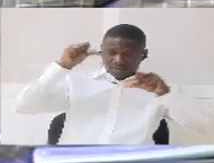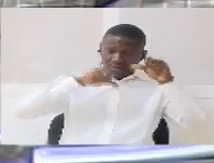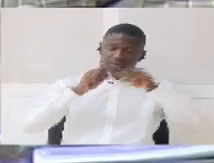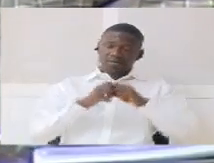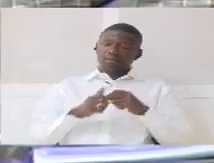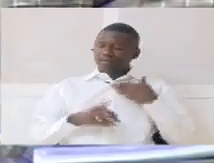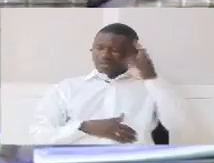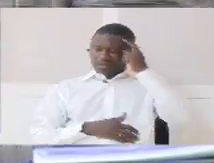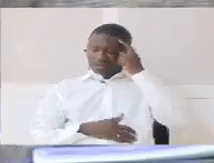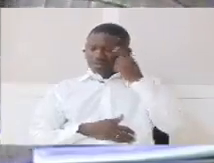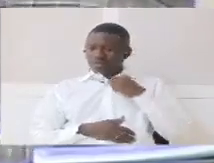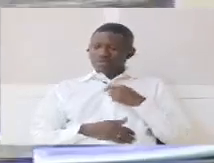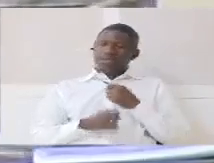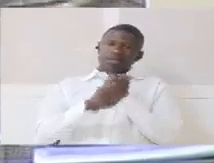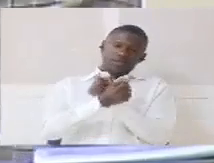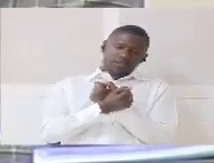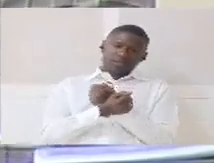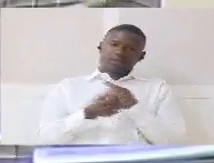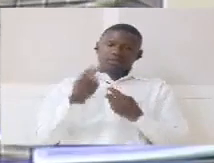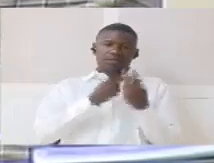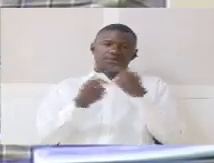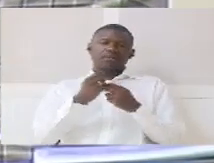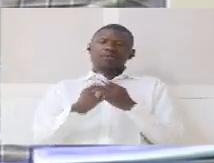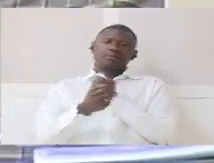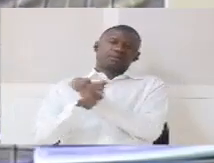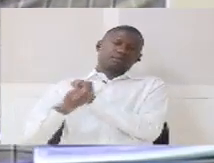rearrest and the detention. But